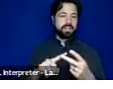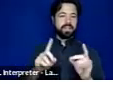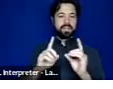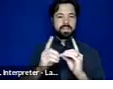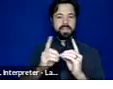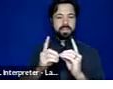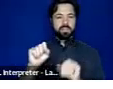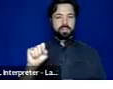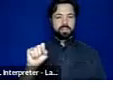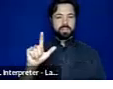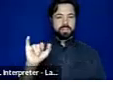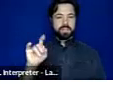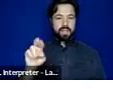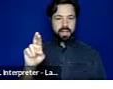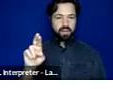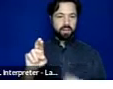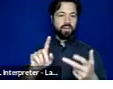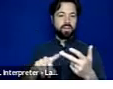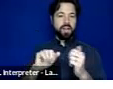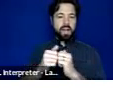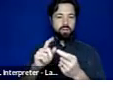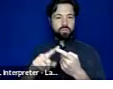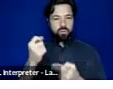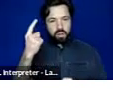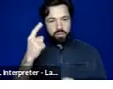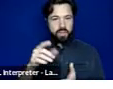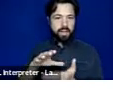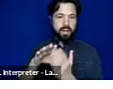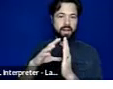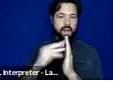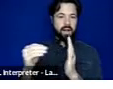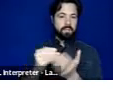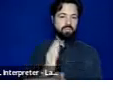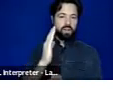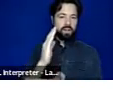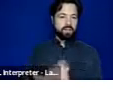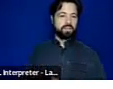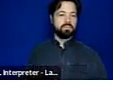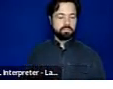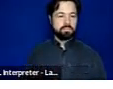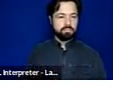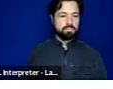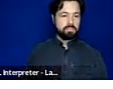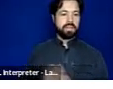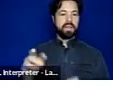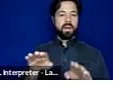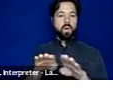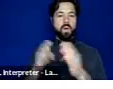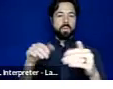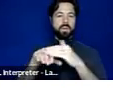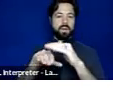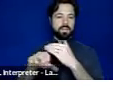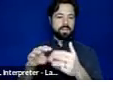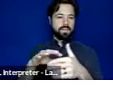helping you understand copyright. And then your open access materials.